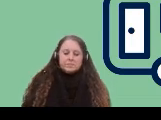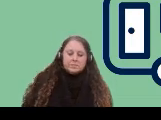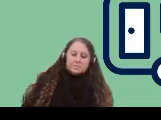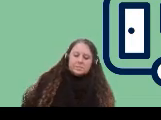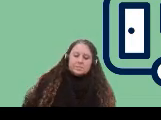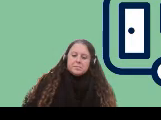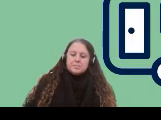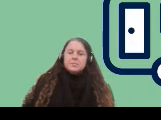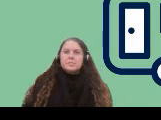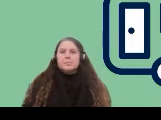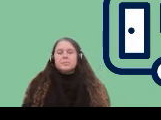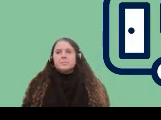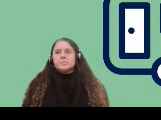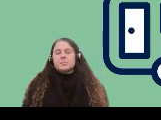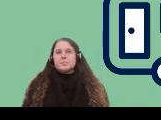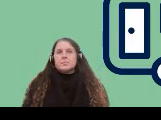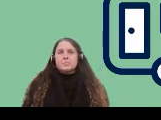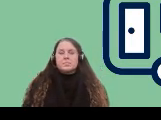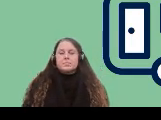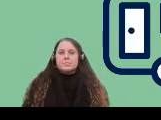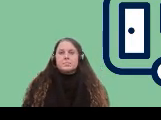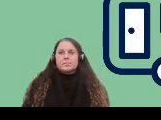pay calculation.